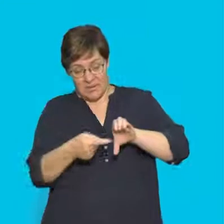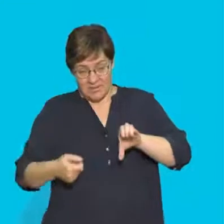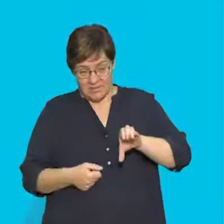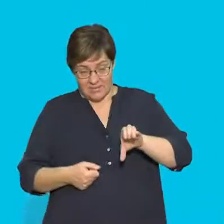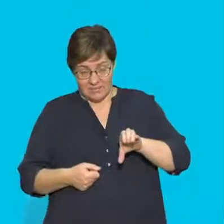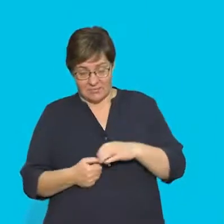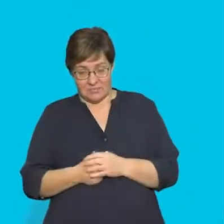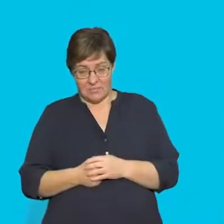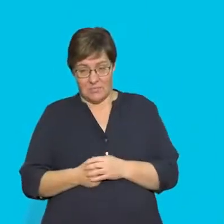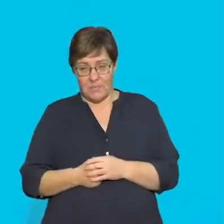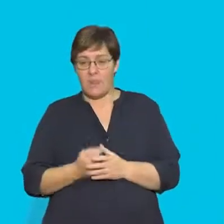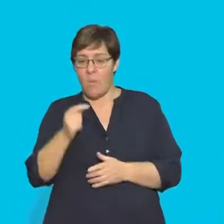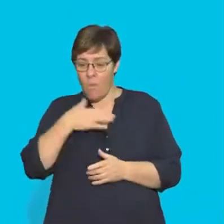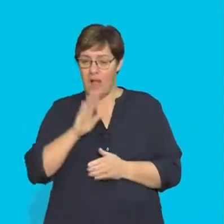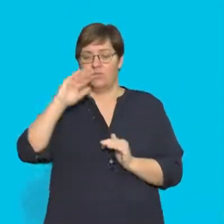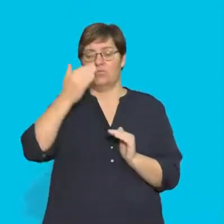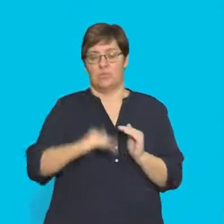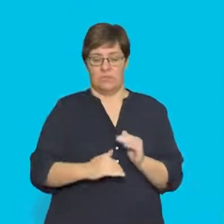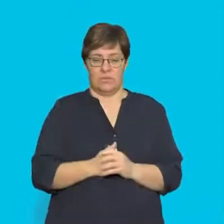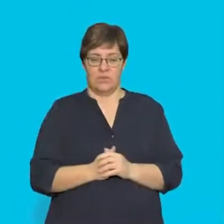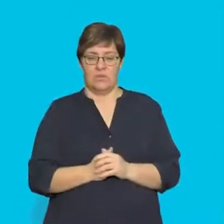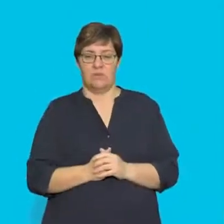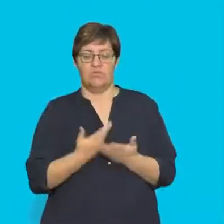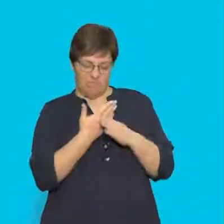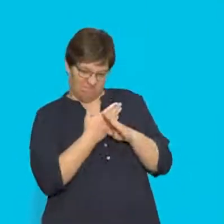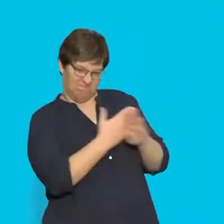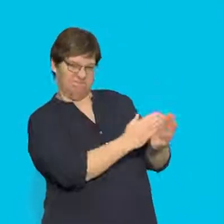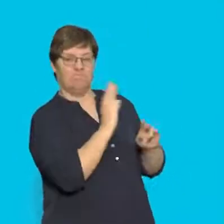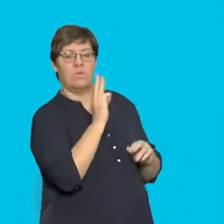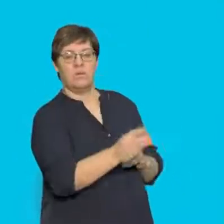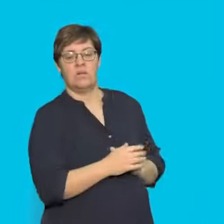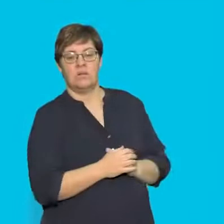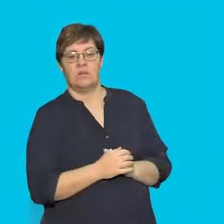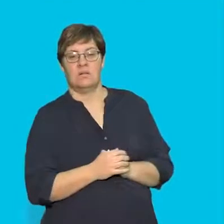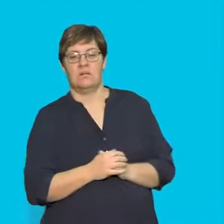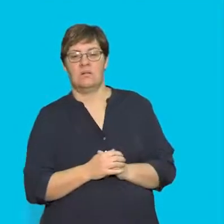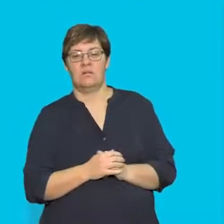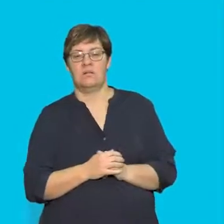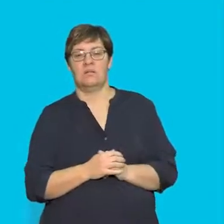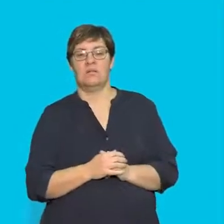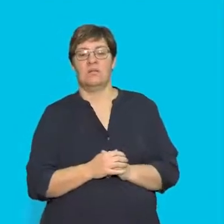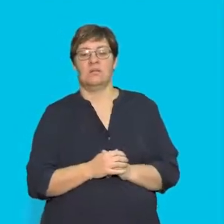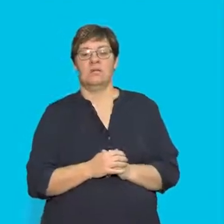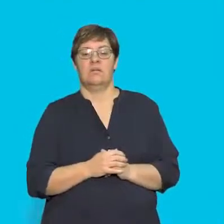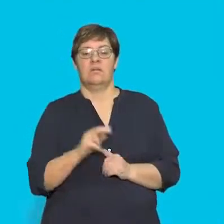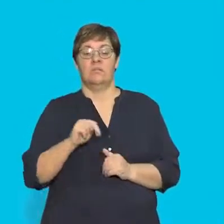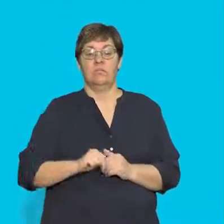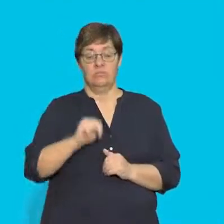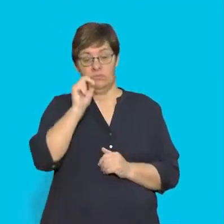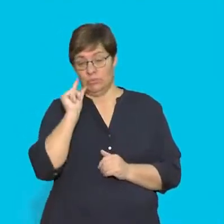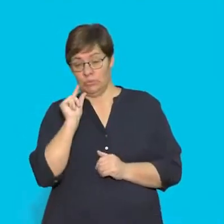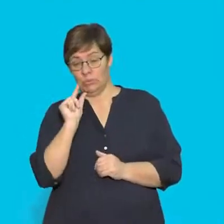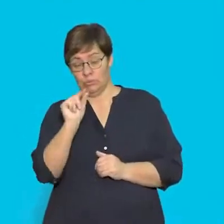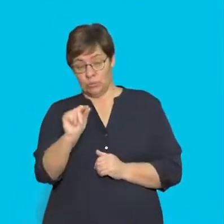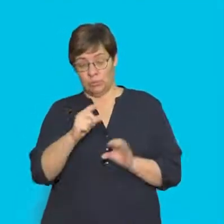be reduced. So it's going to repel it. And so as the the North Pole moves towards the